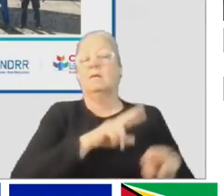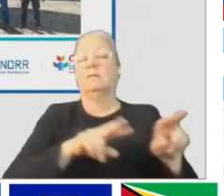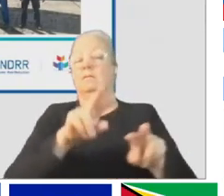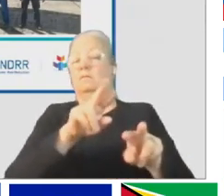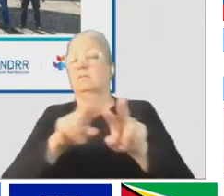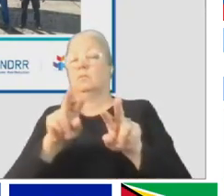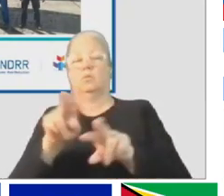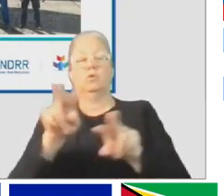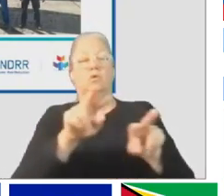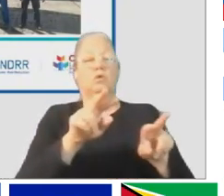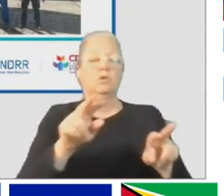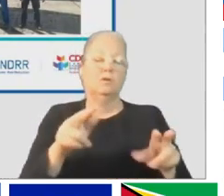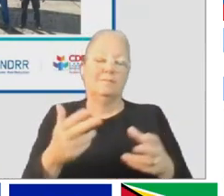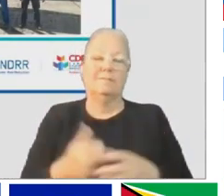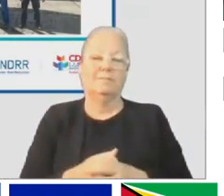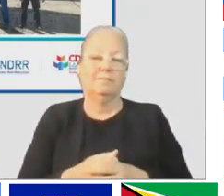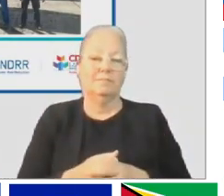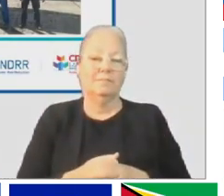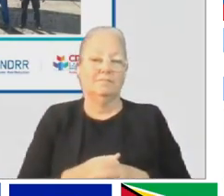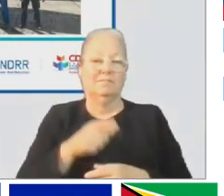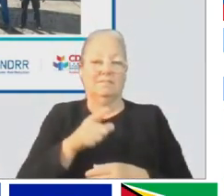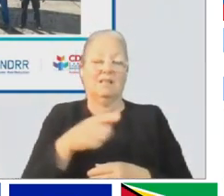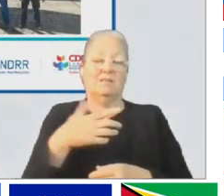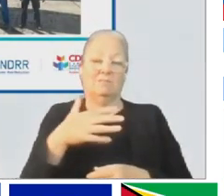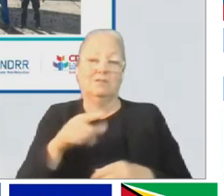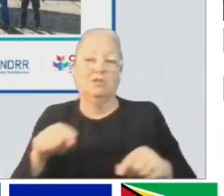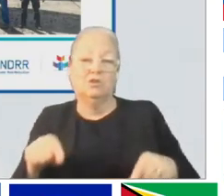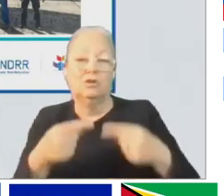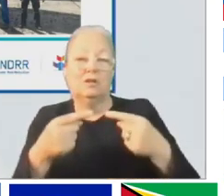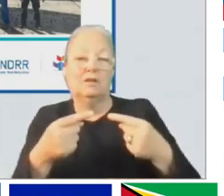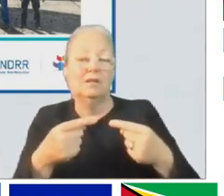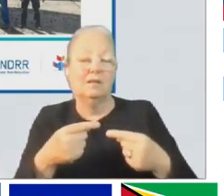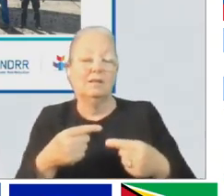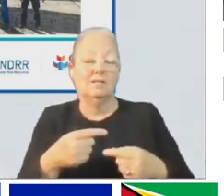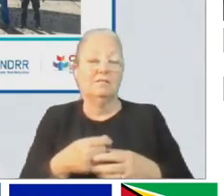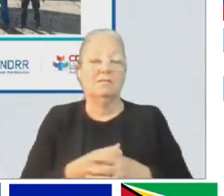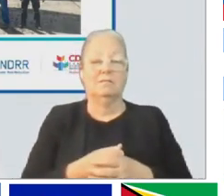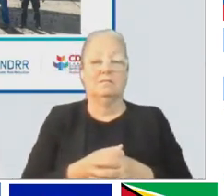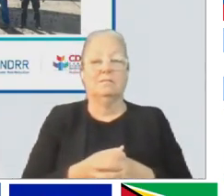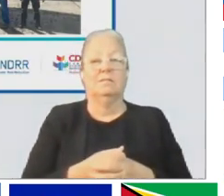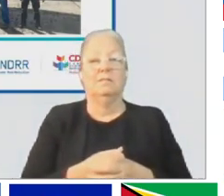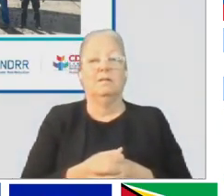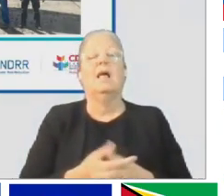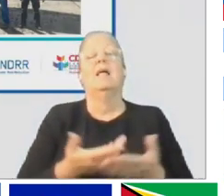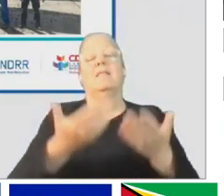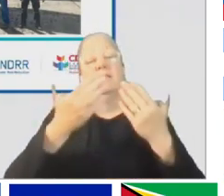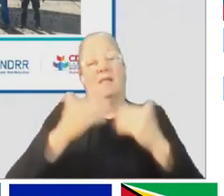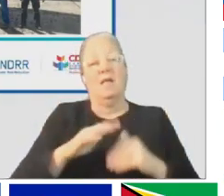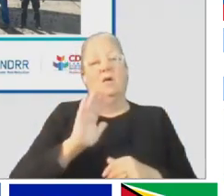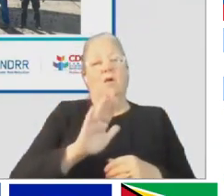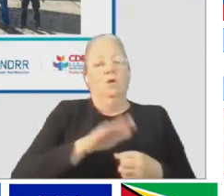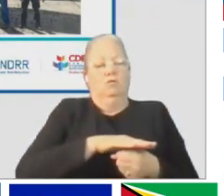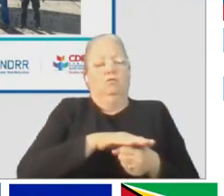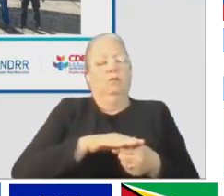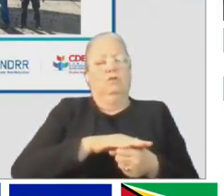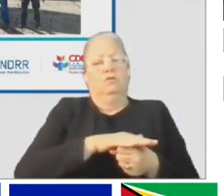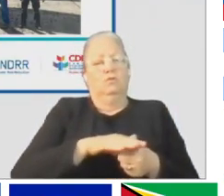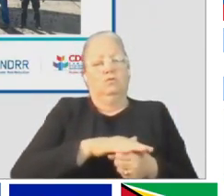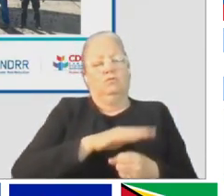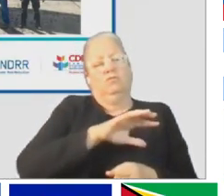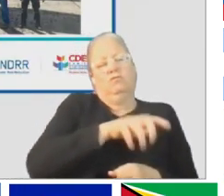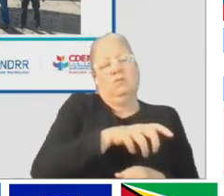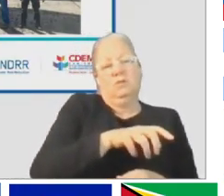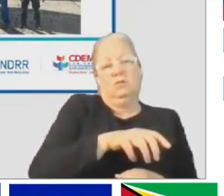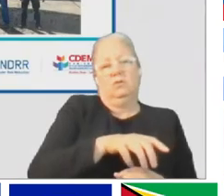So that is one of the challenges that we have. Let's look at the regional coordination now aspect of it. I think my time is almost